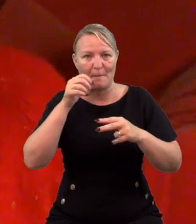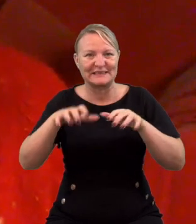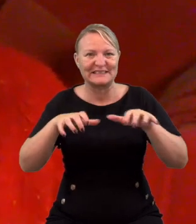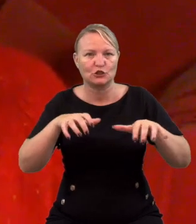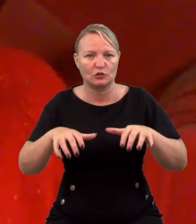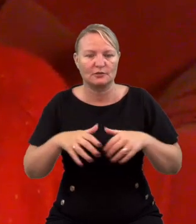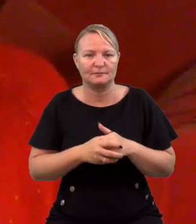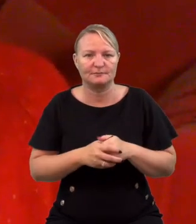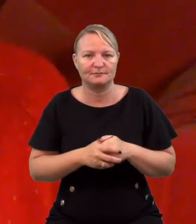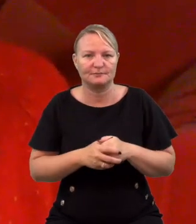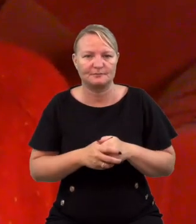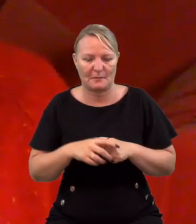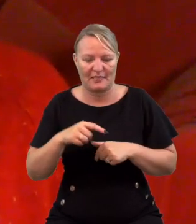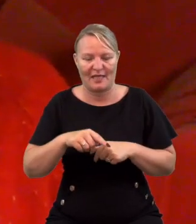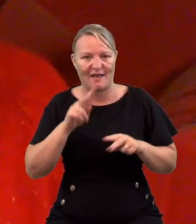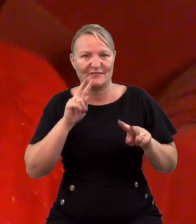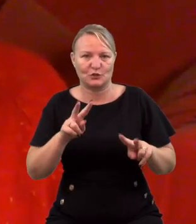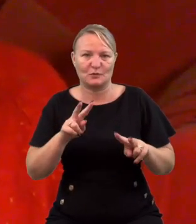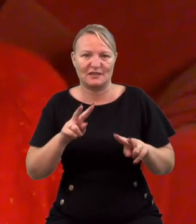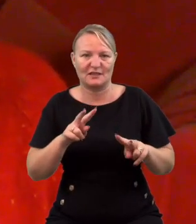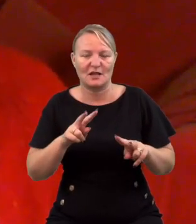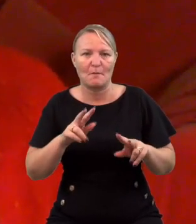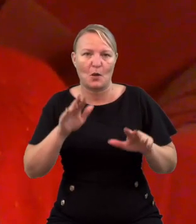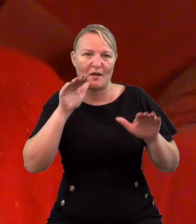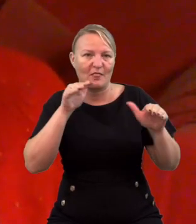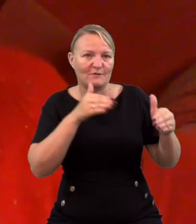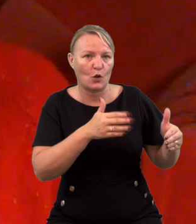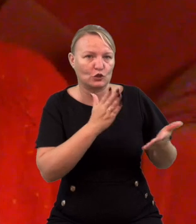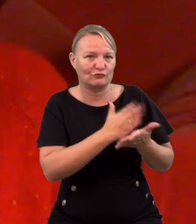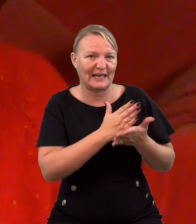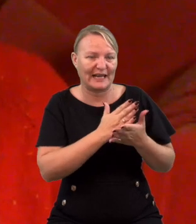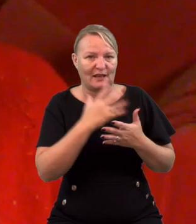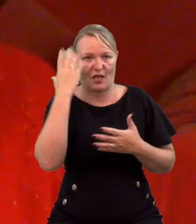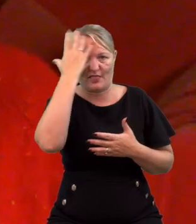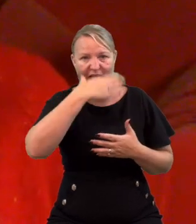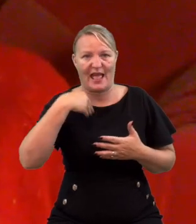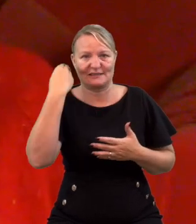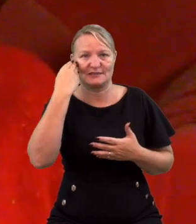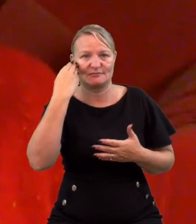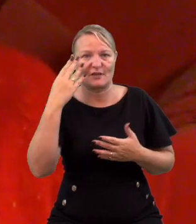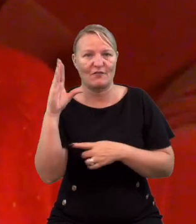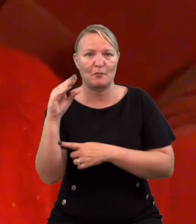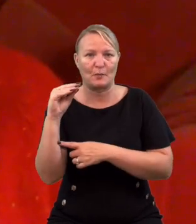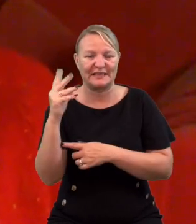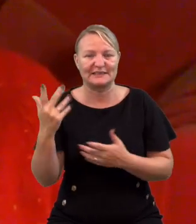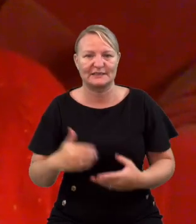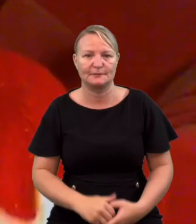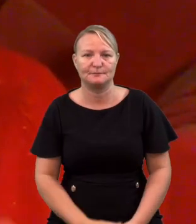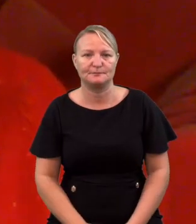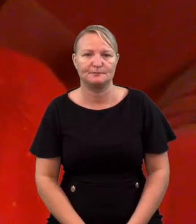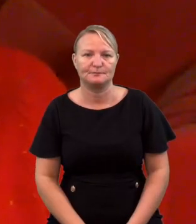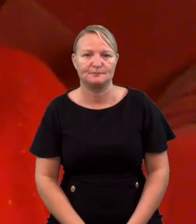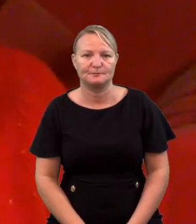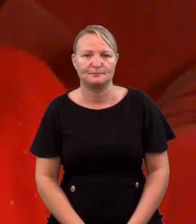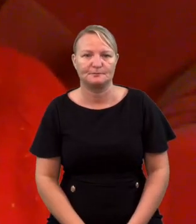the fact that although they're visible, but we really want the focus to be on the head of the puppet and on what